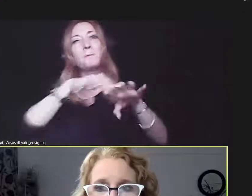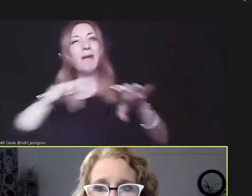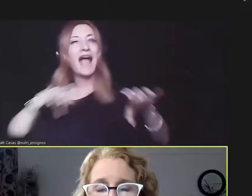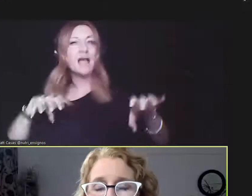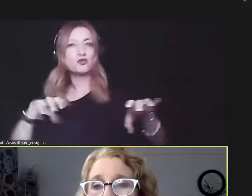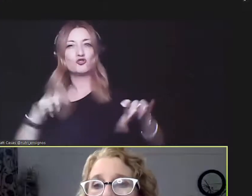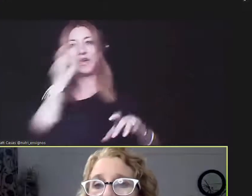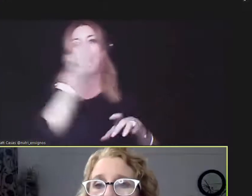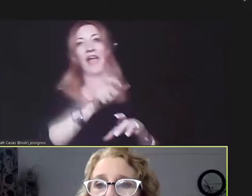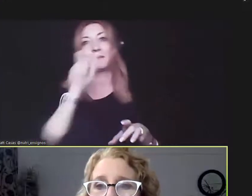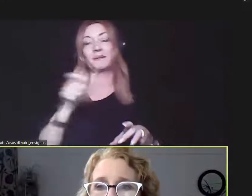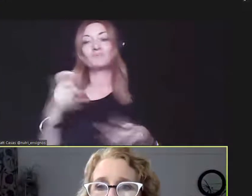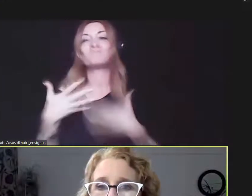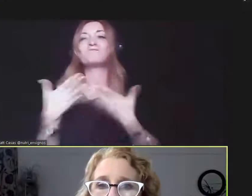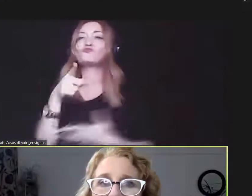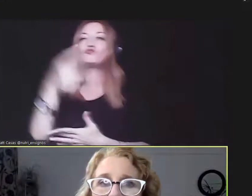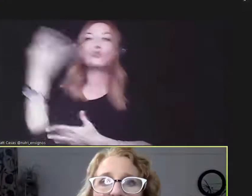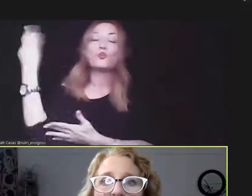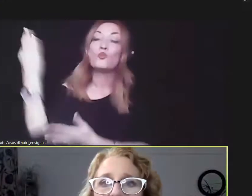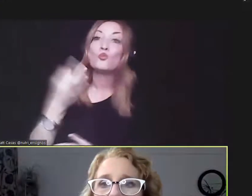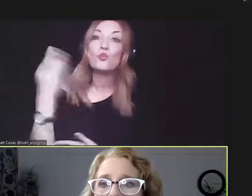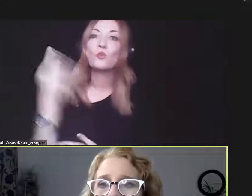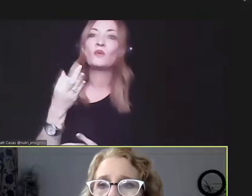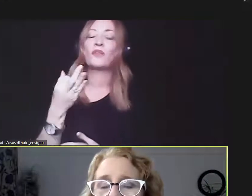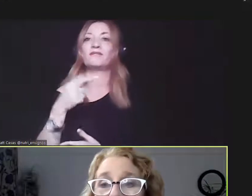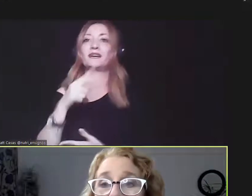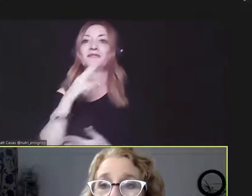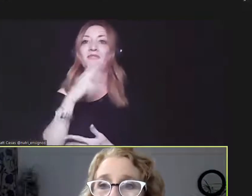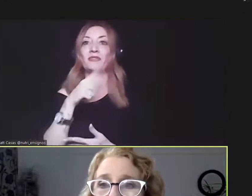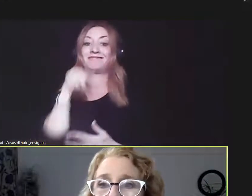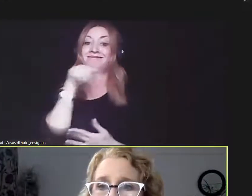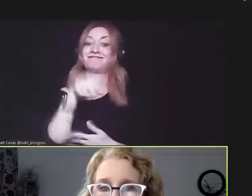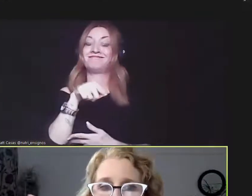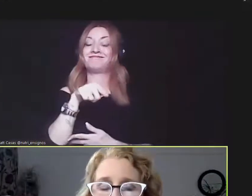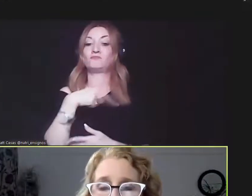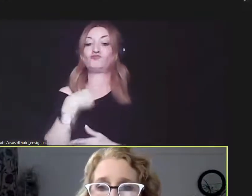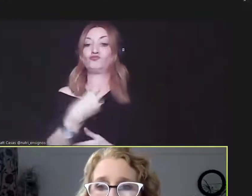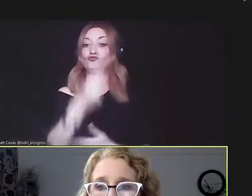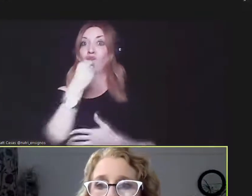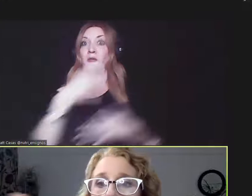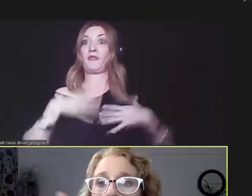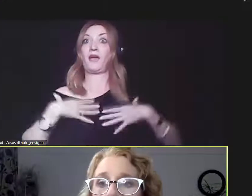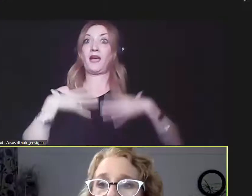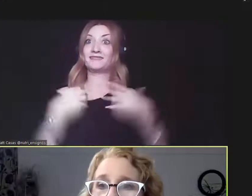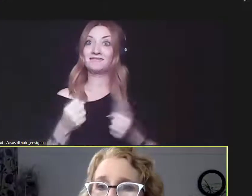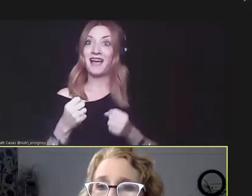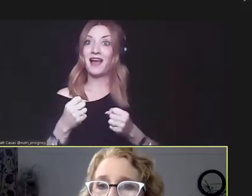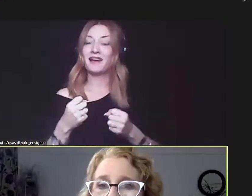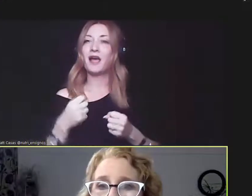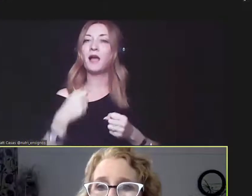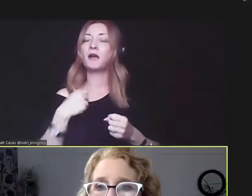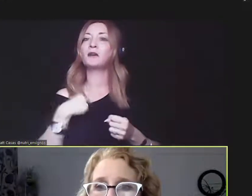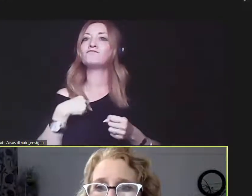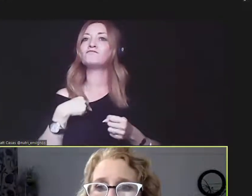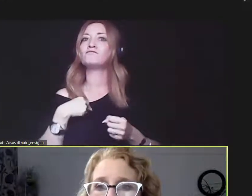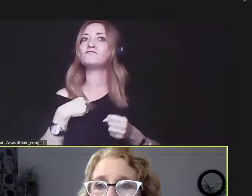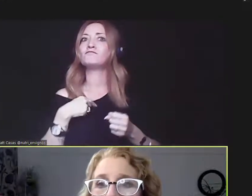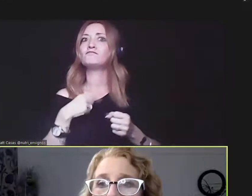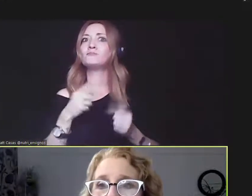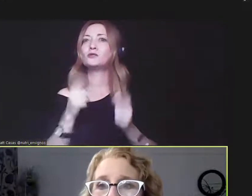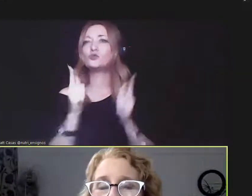fasting. So fasting is like intermittent fasting or food